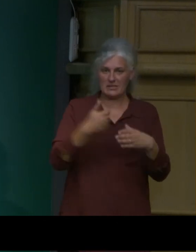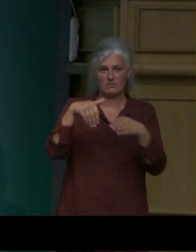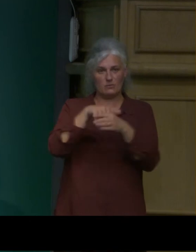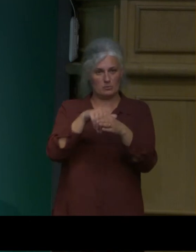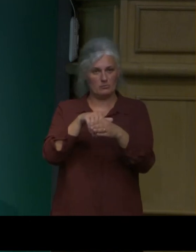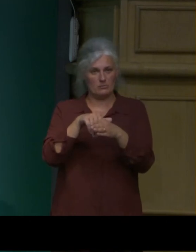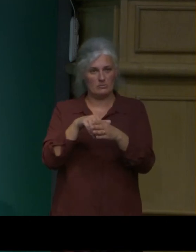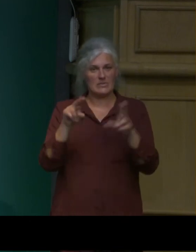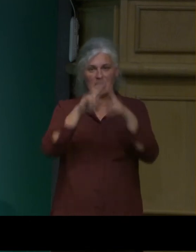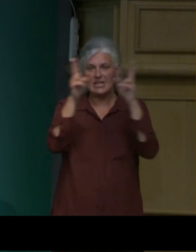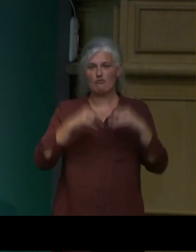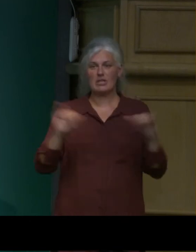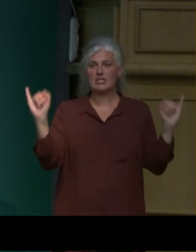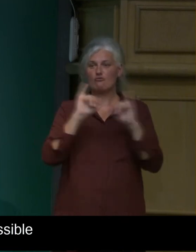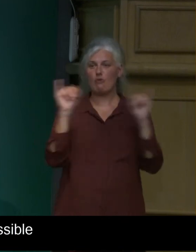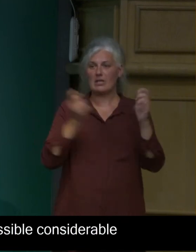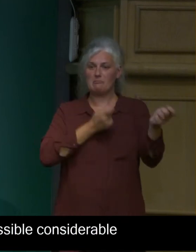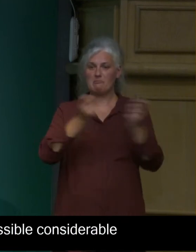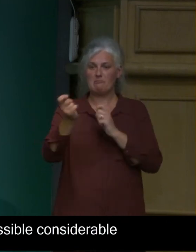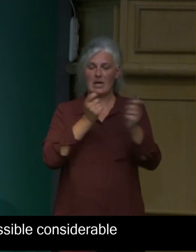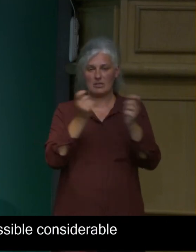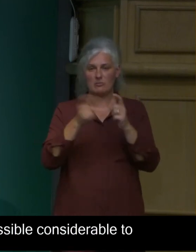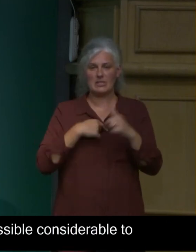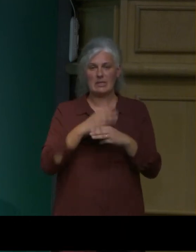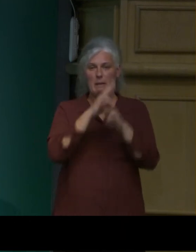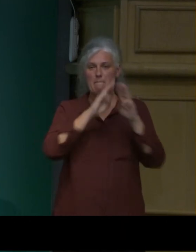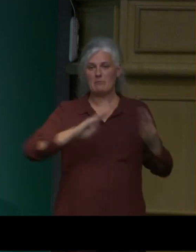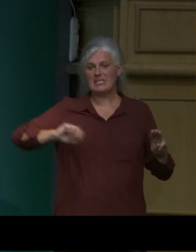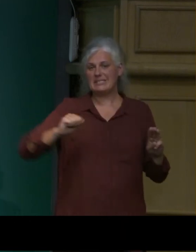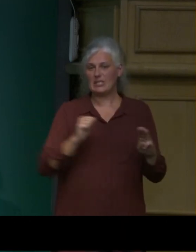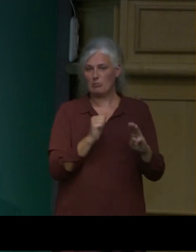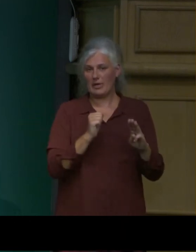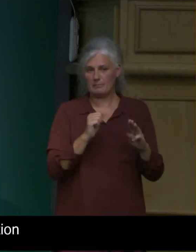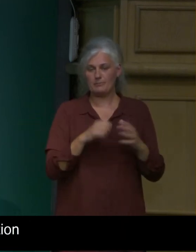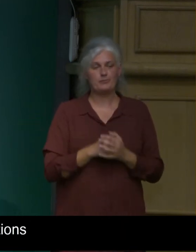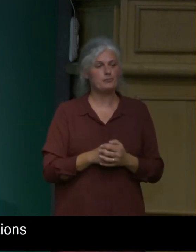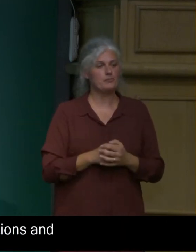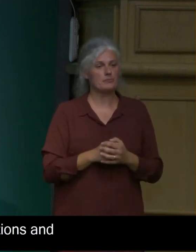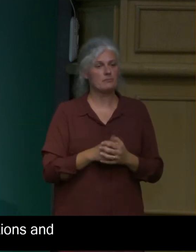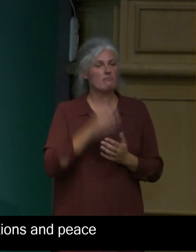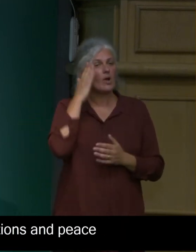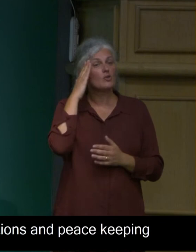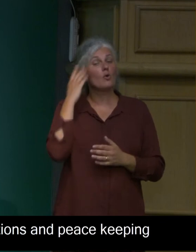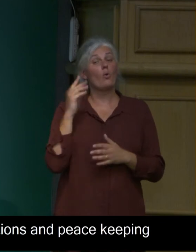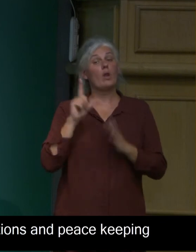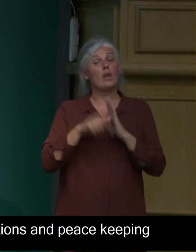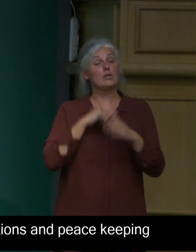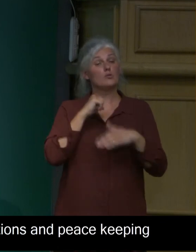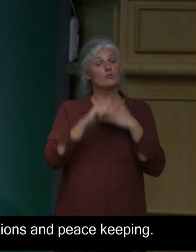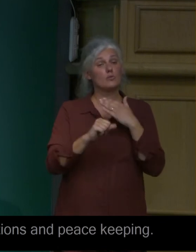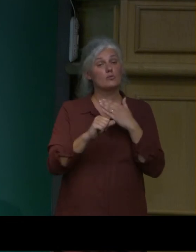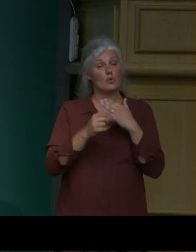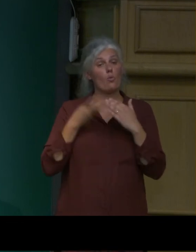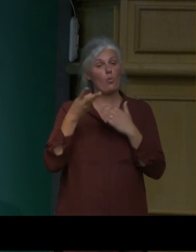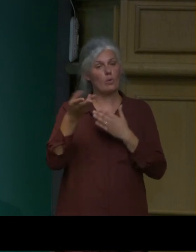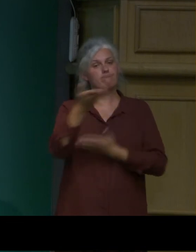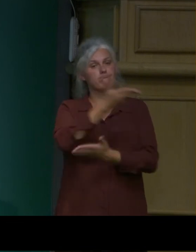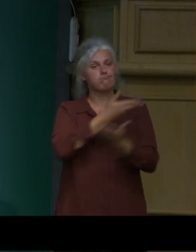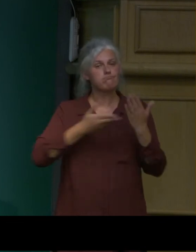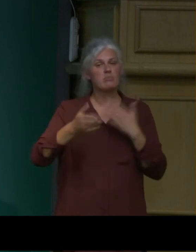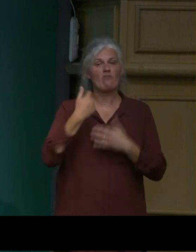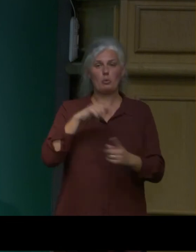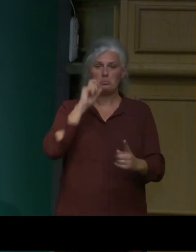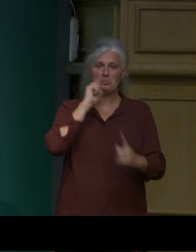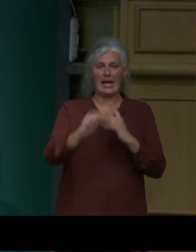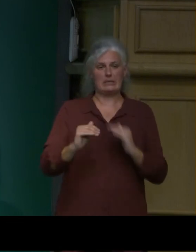to International crisis management operations and peacekeeping I know that later today the Forum is going to hear from